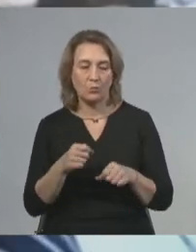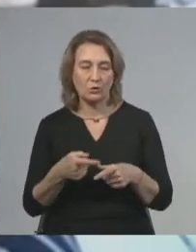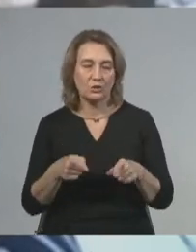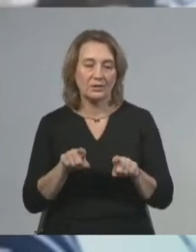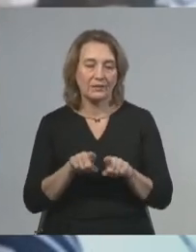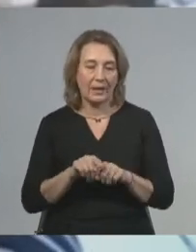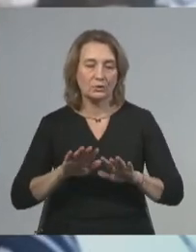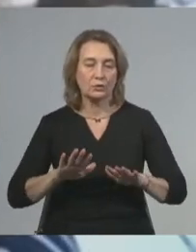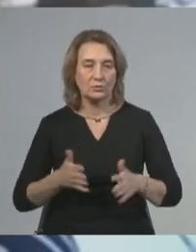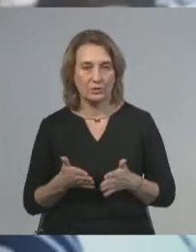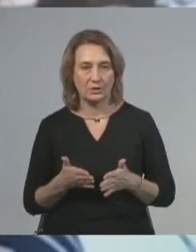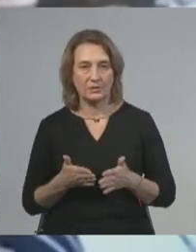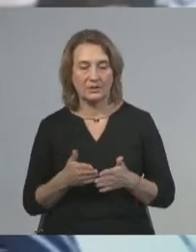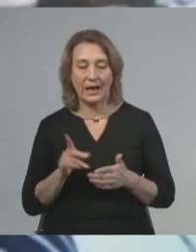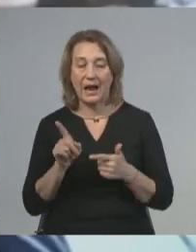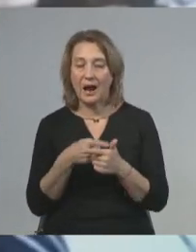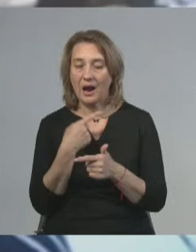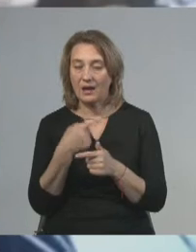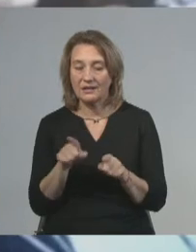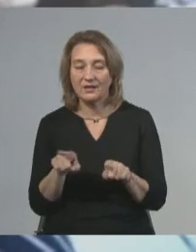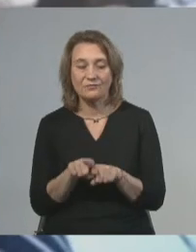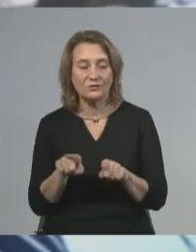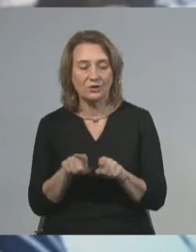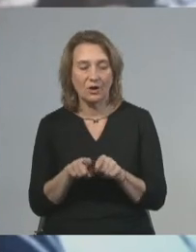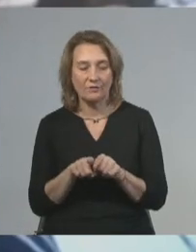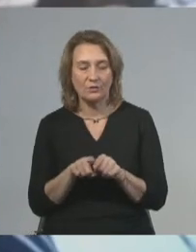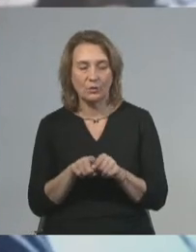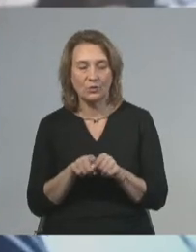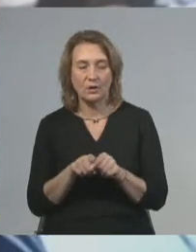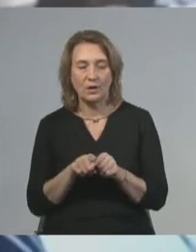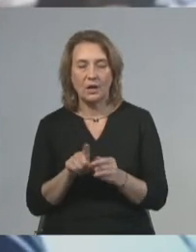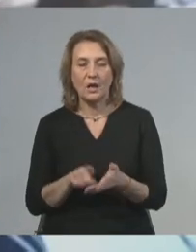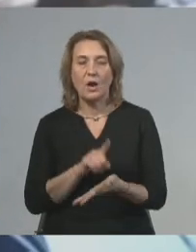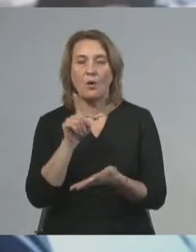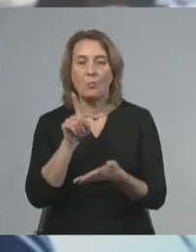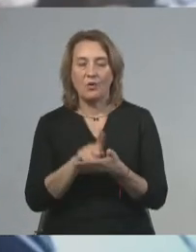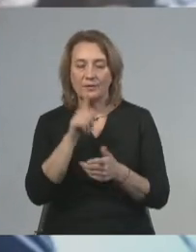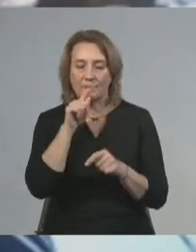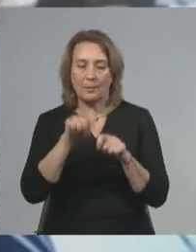validated by an editor or even two editors before it comes out